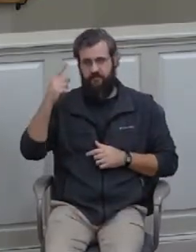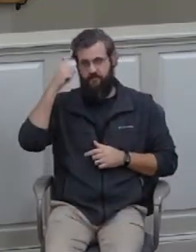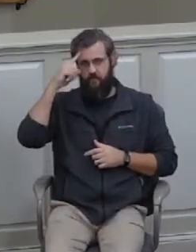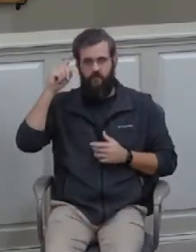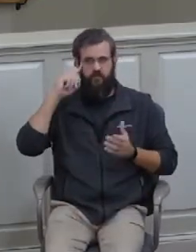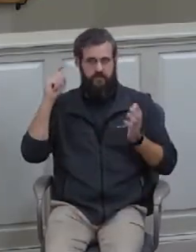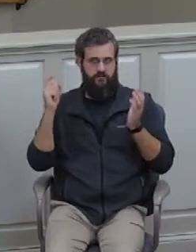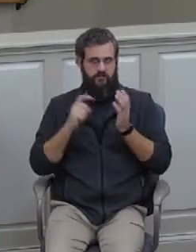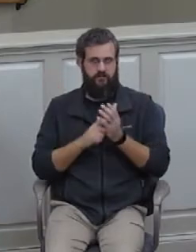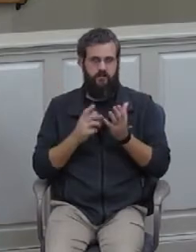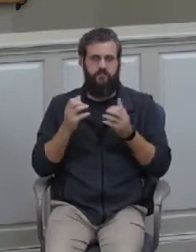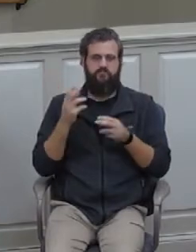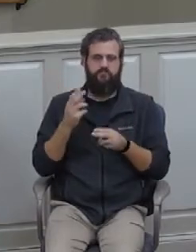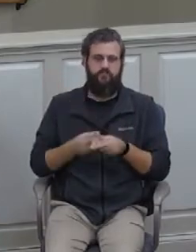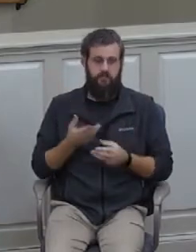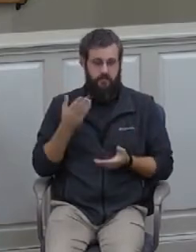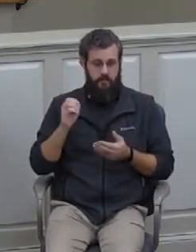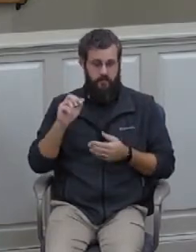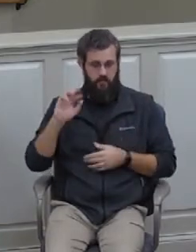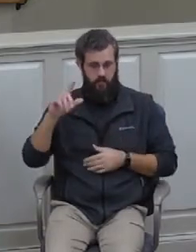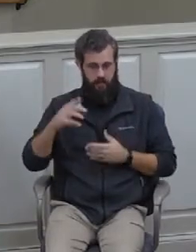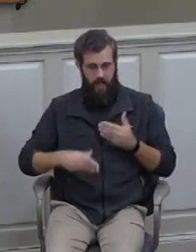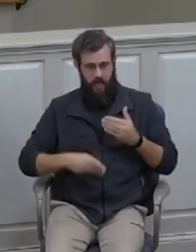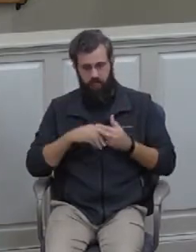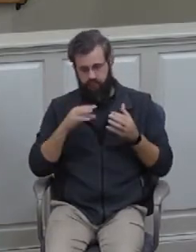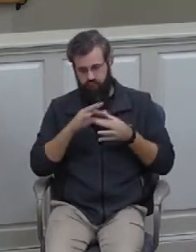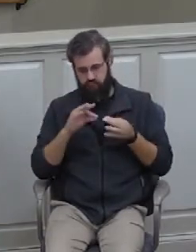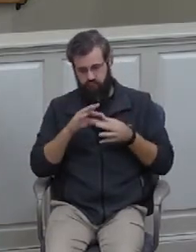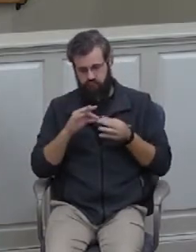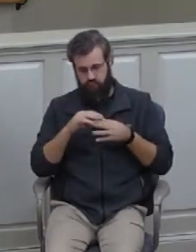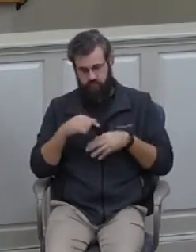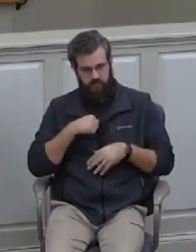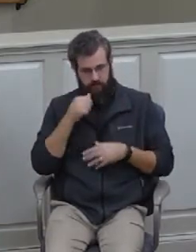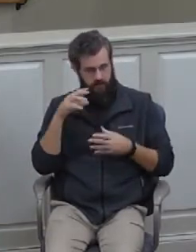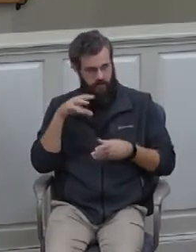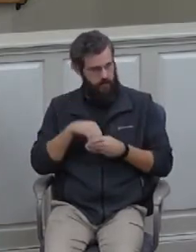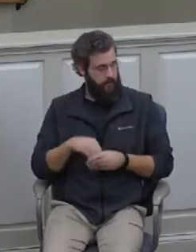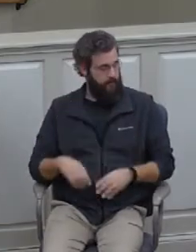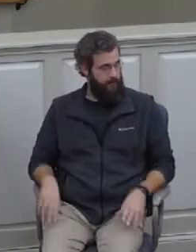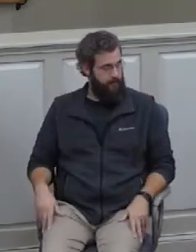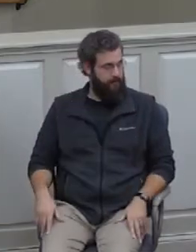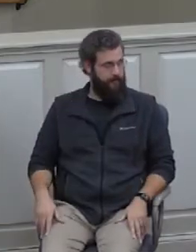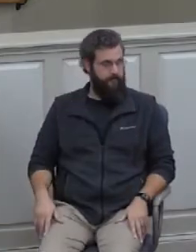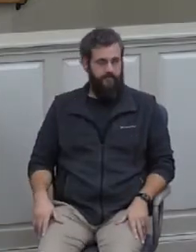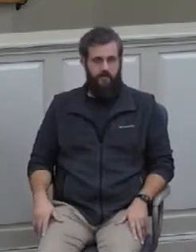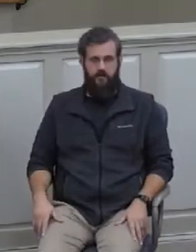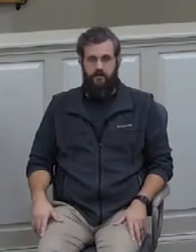mention that tonight. And maybe Earl has something to add that I have glossed over or omitted.